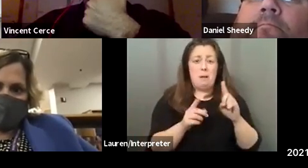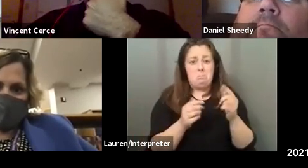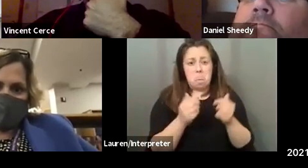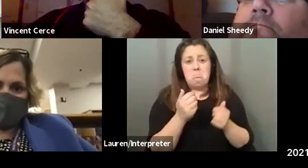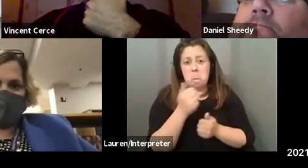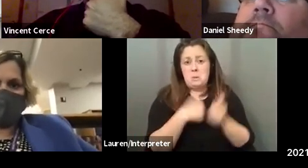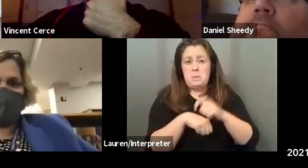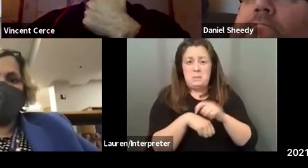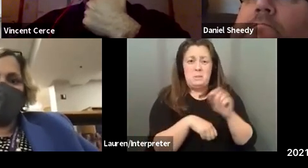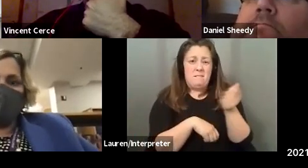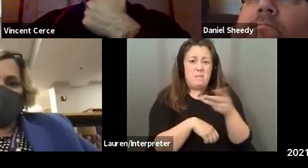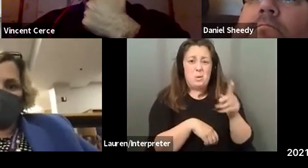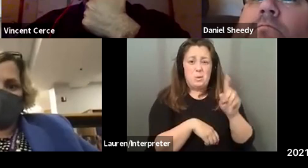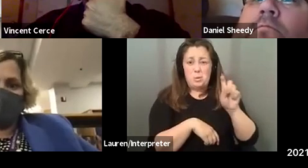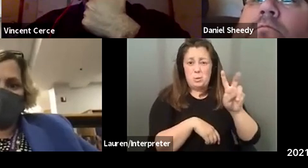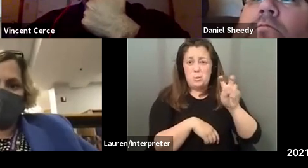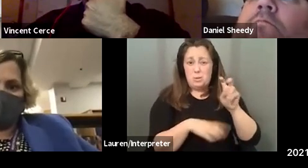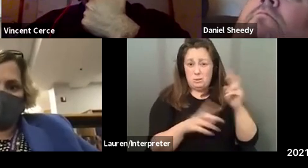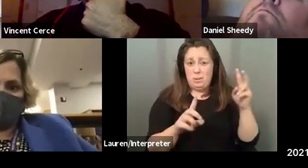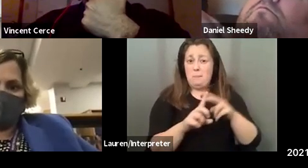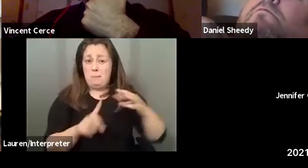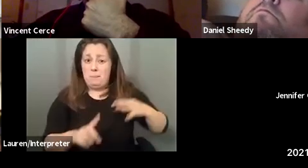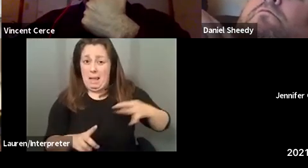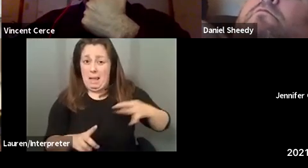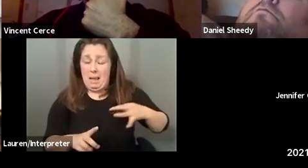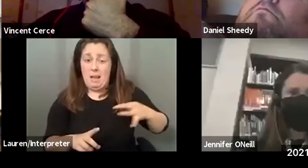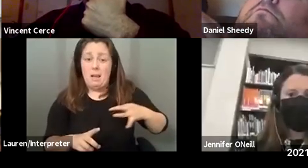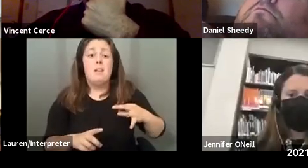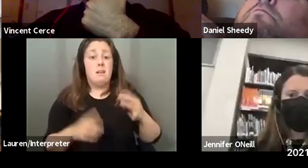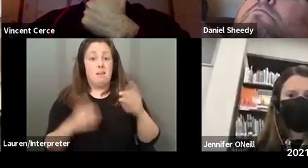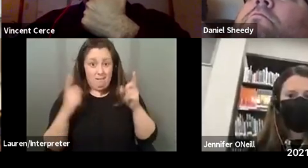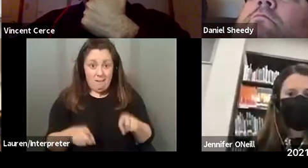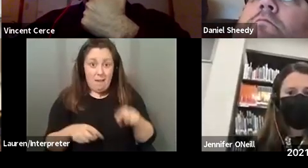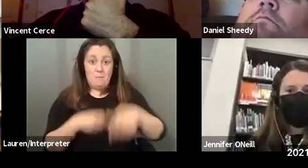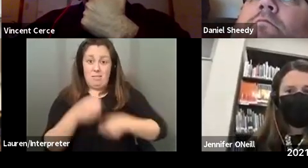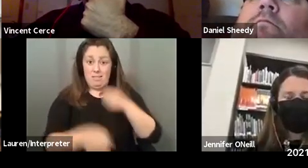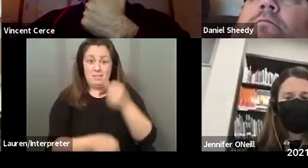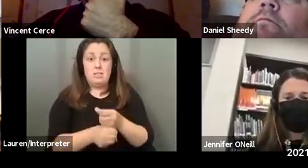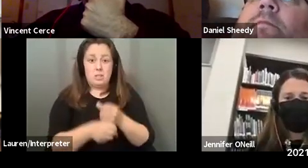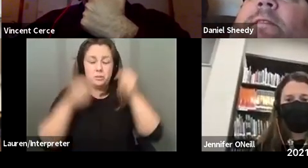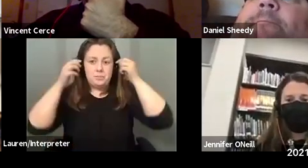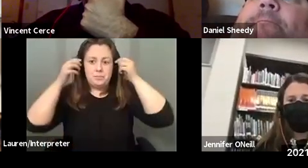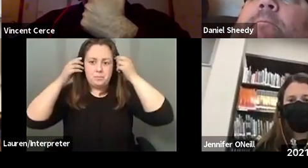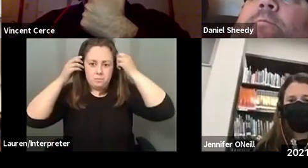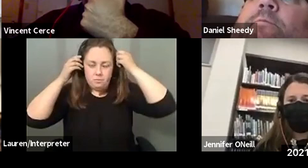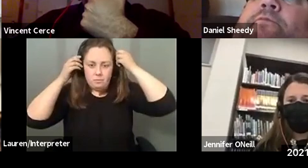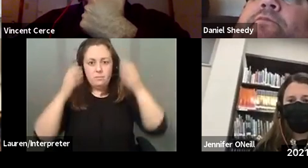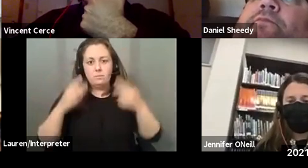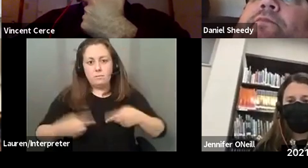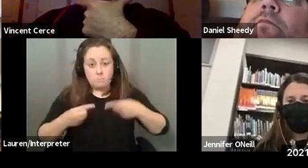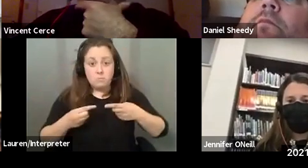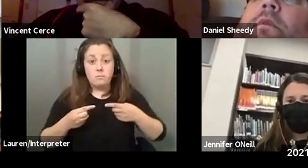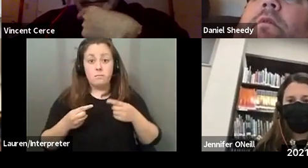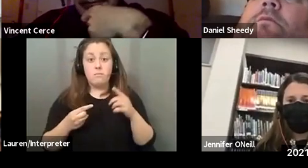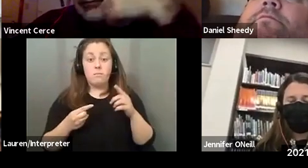But one of the difficult situations they had this year, and it took it longer for them to get it out, was they